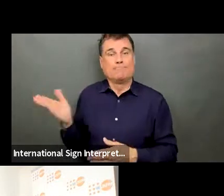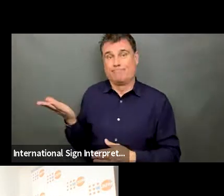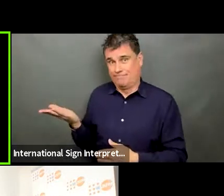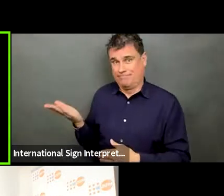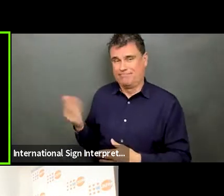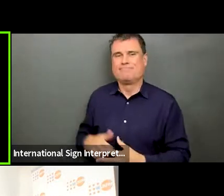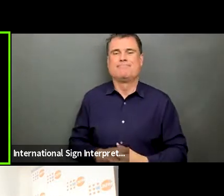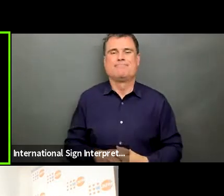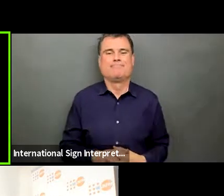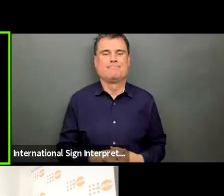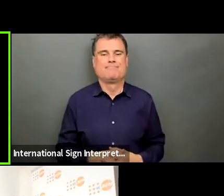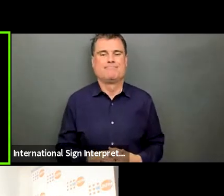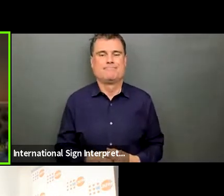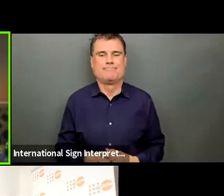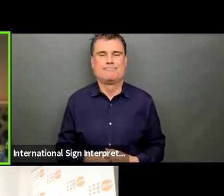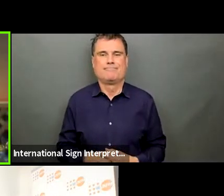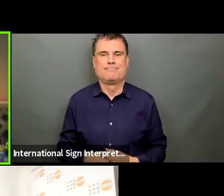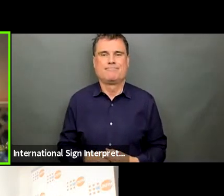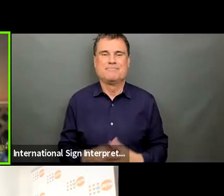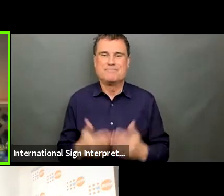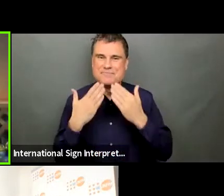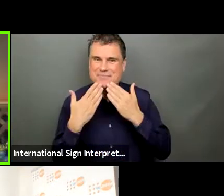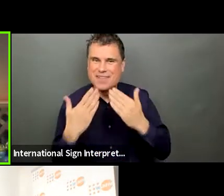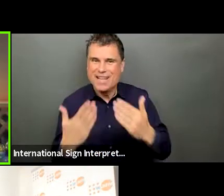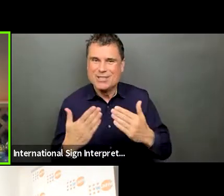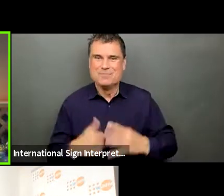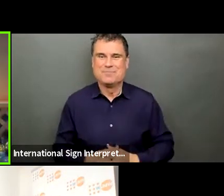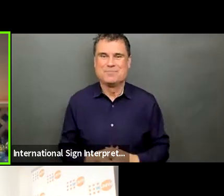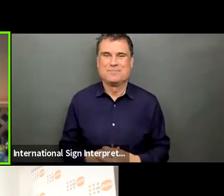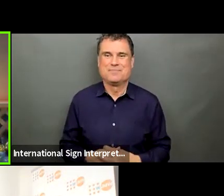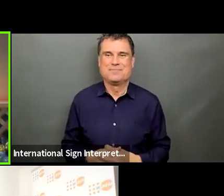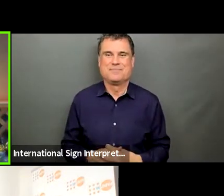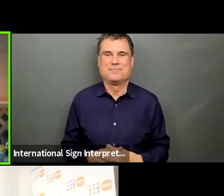Thank you, Ms. Kiladze. Good